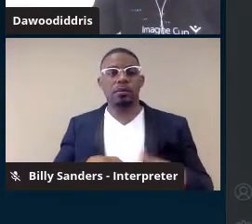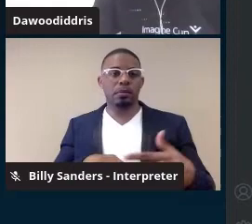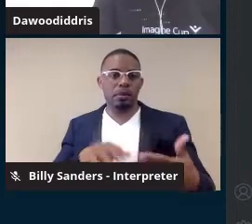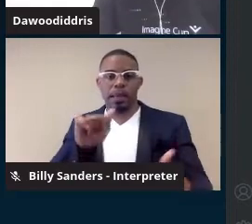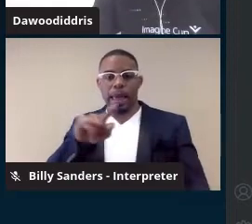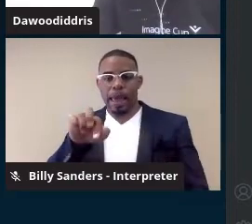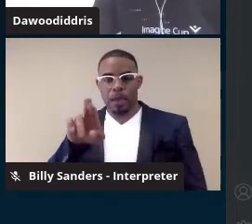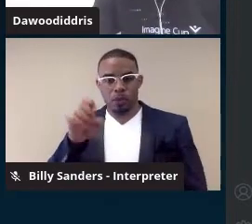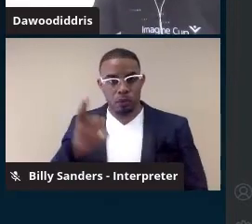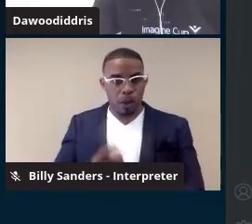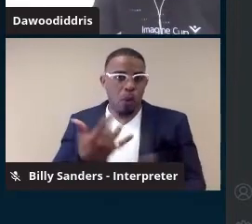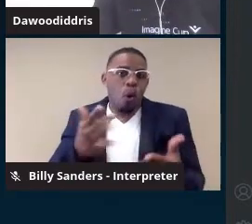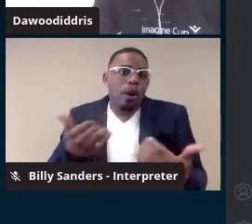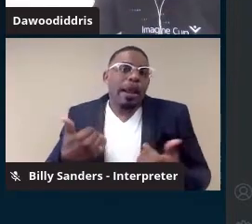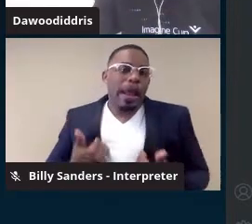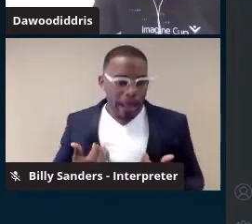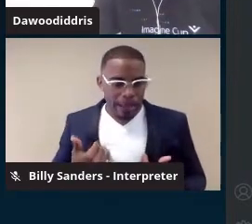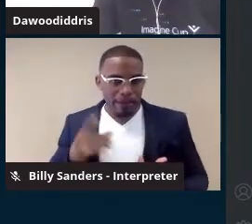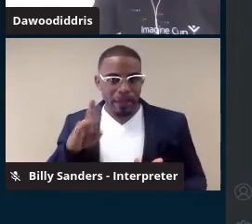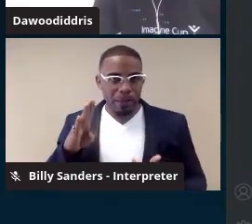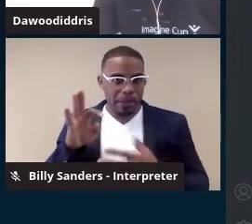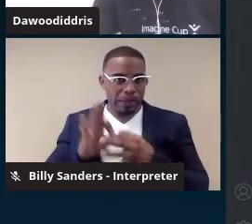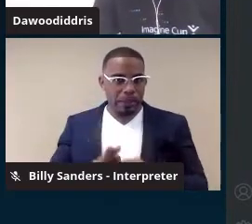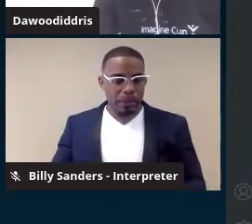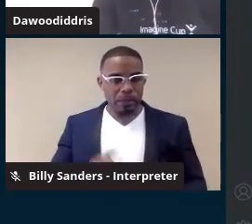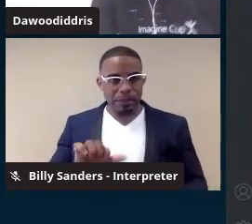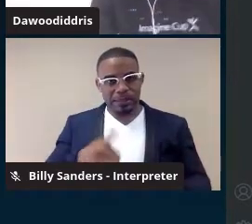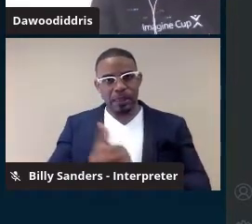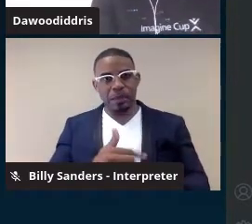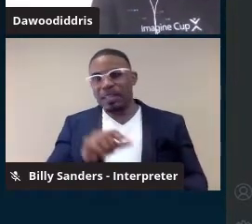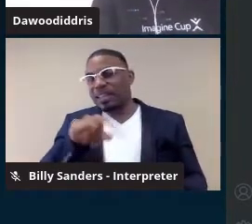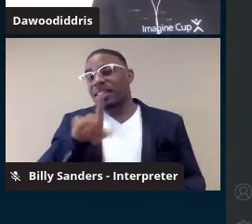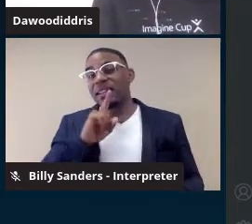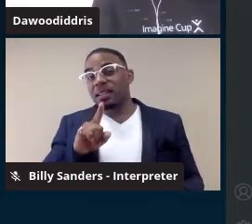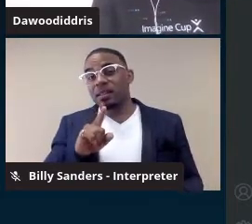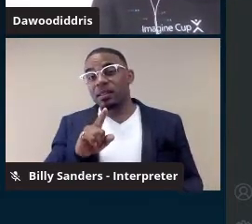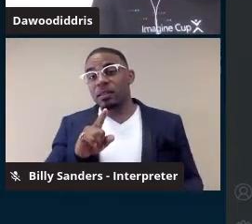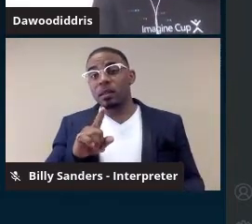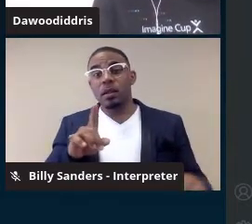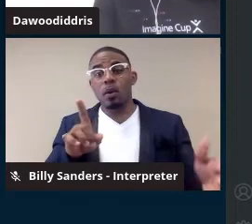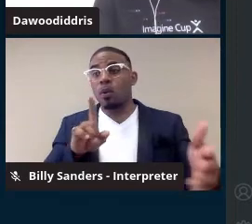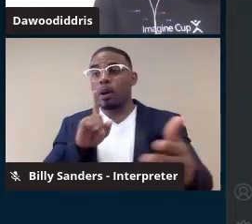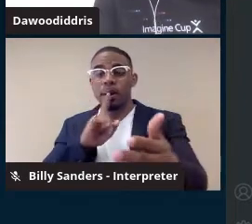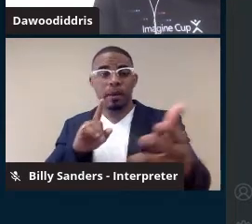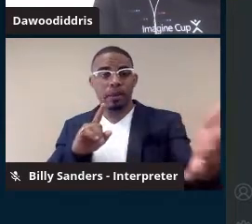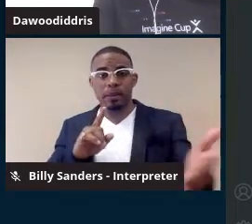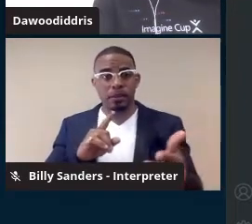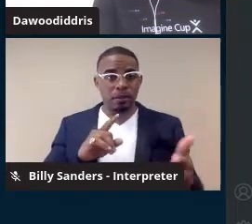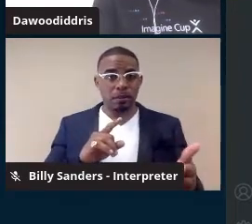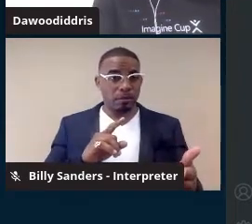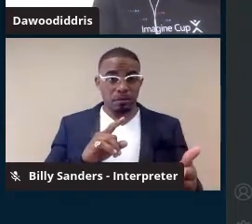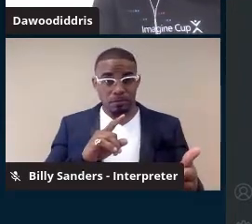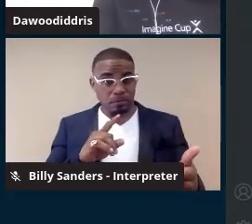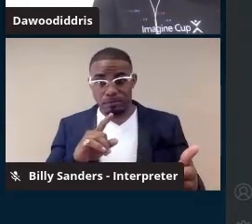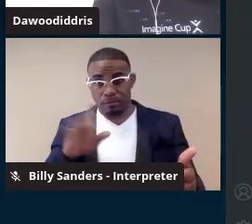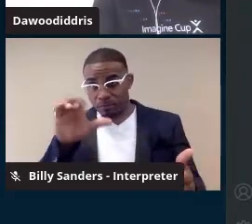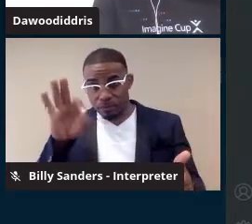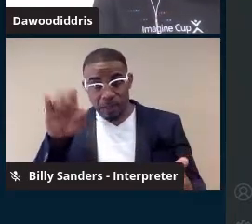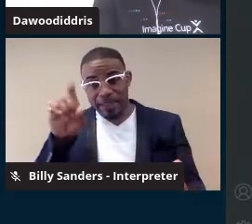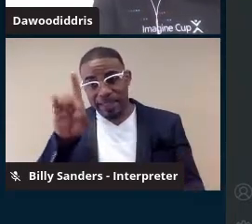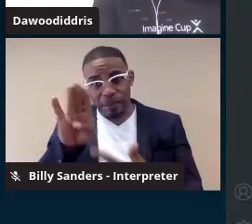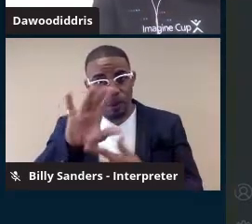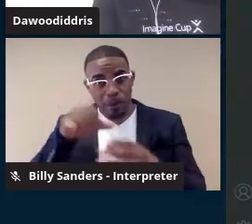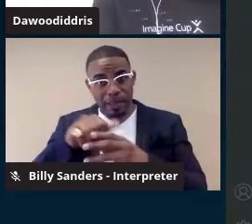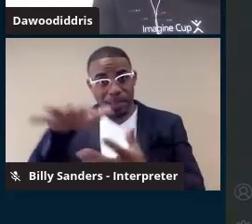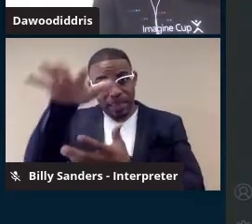Azure, right? So we already have a database connection established. So this is way easier to, create a database within a